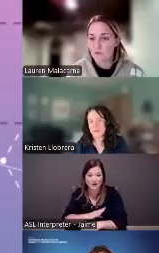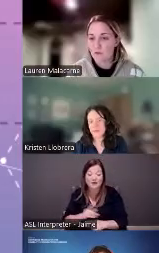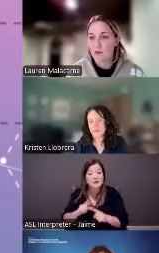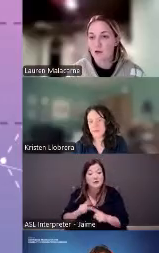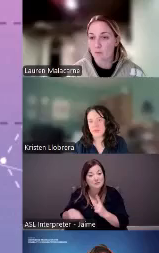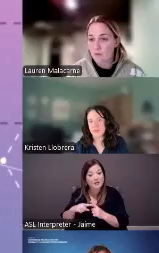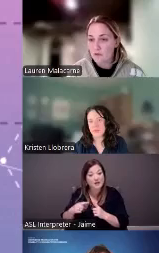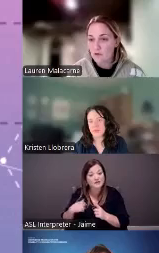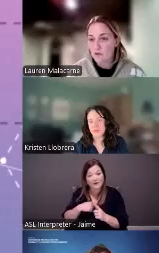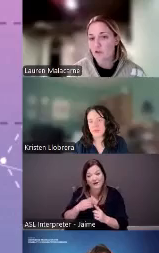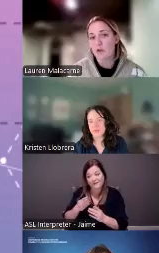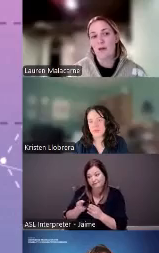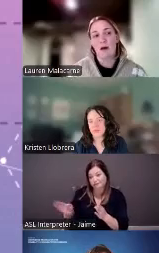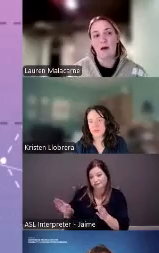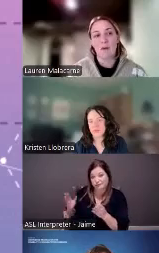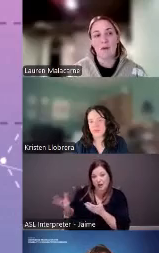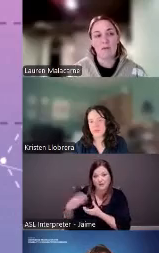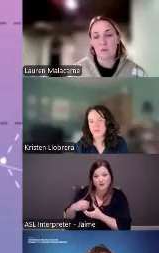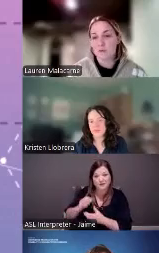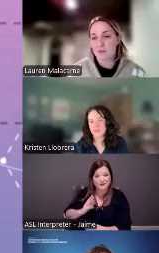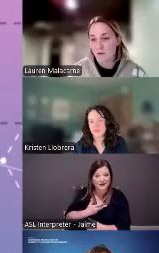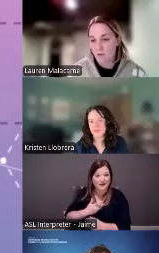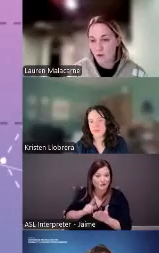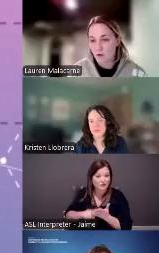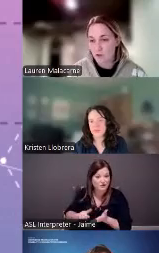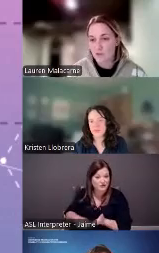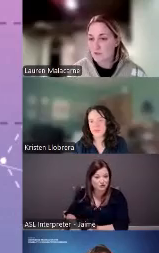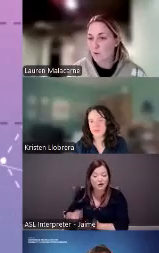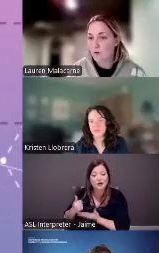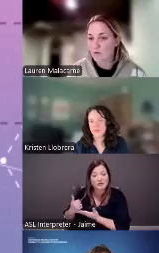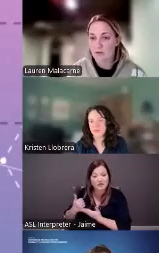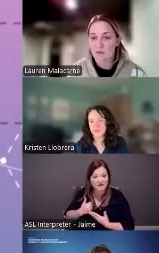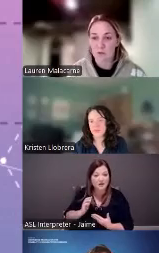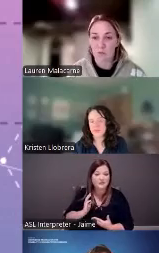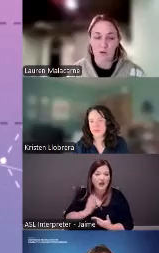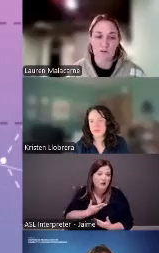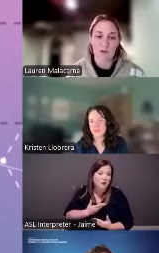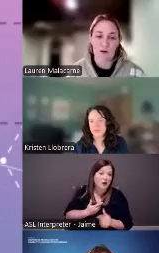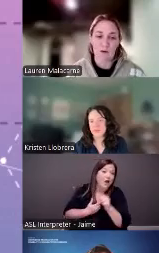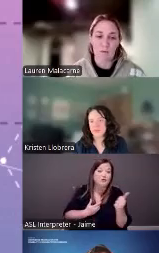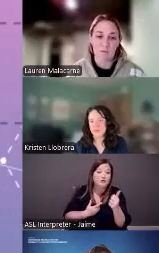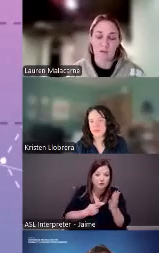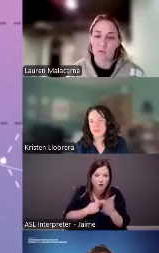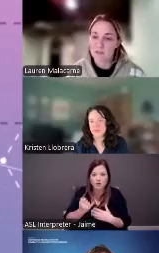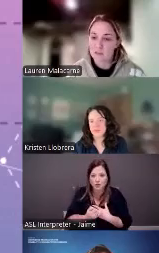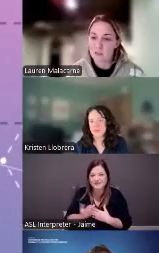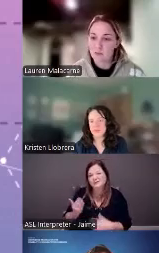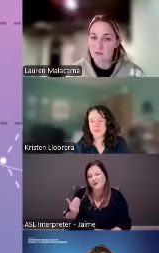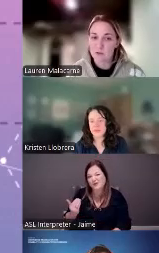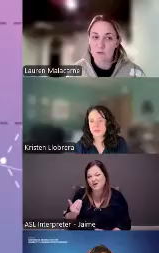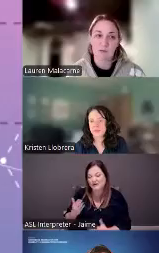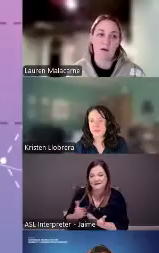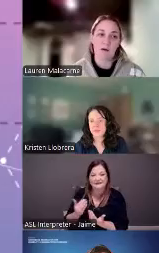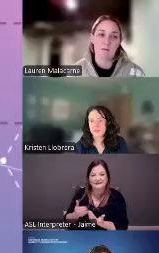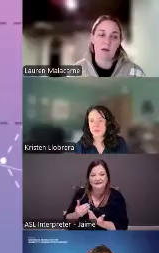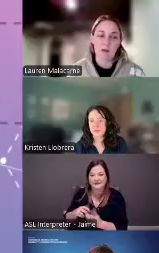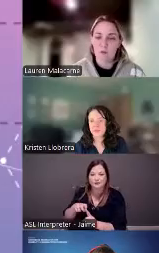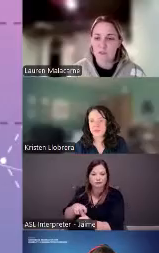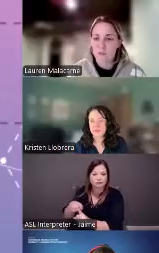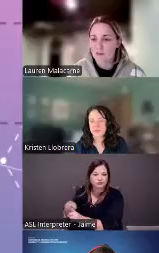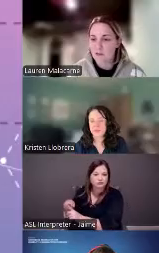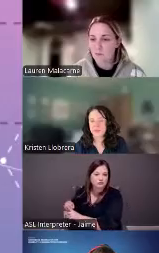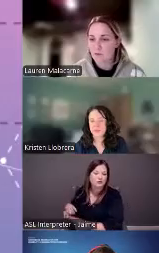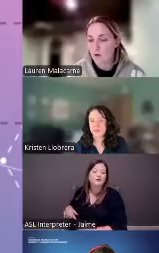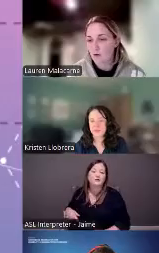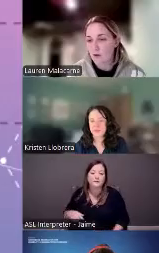who participate in our research, and have helped to guide other projects as part of advisory boards that were easy to tap into. And I think we